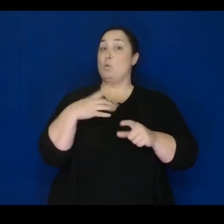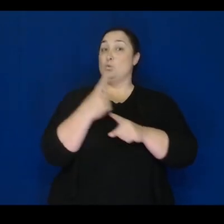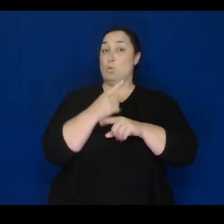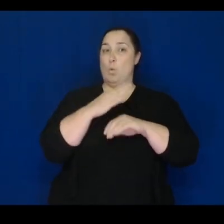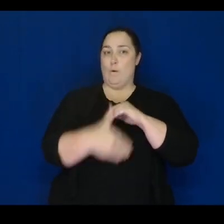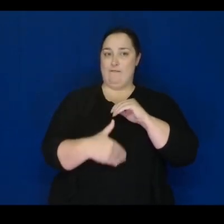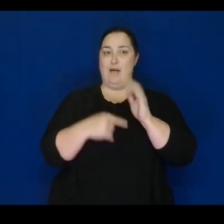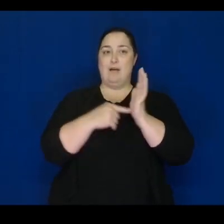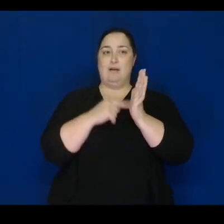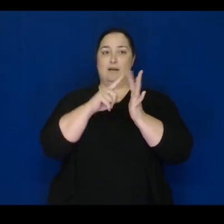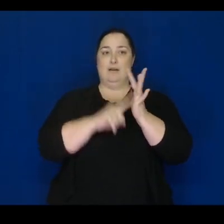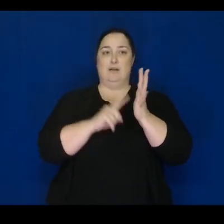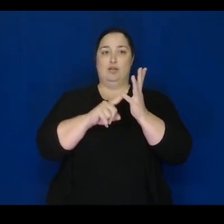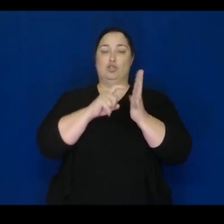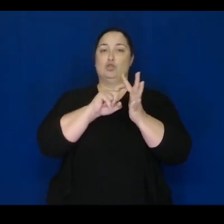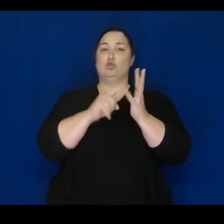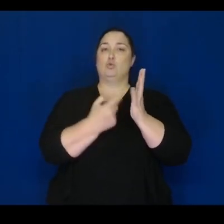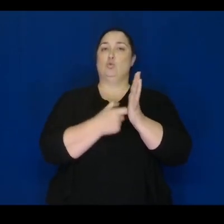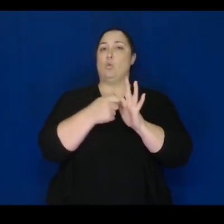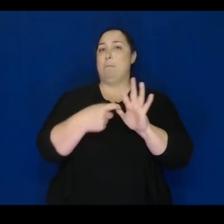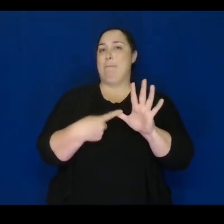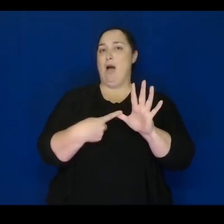is the concept of chukulpa.